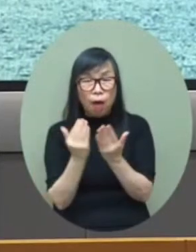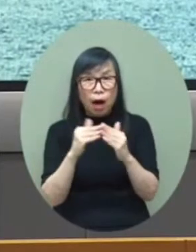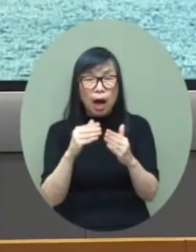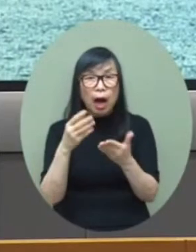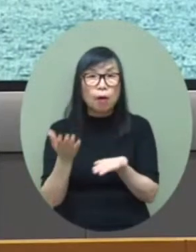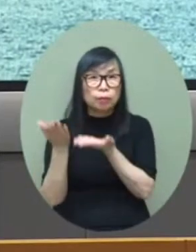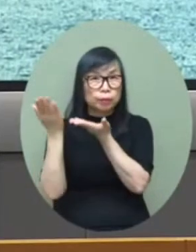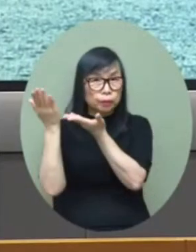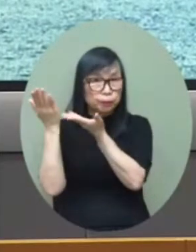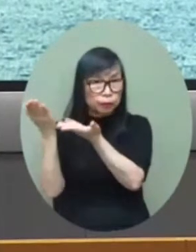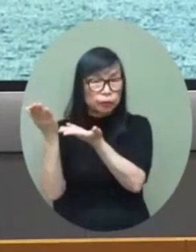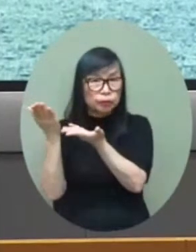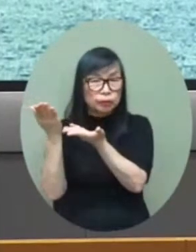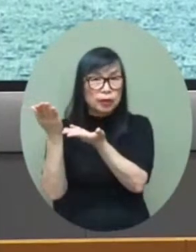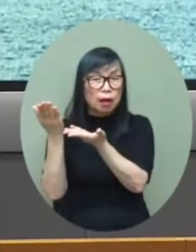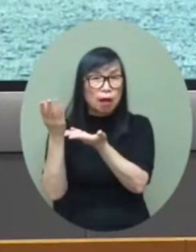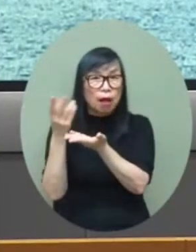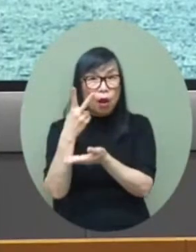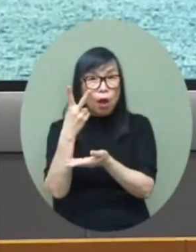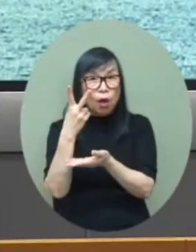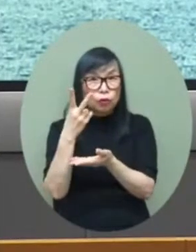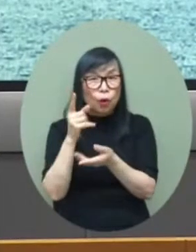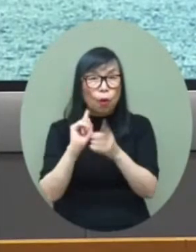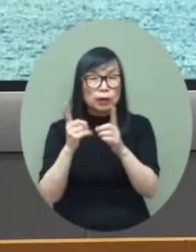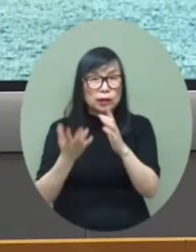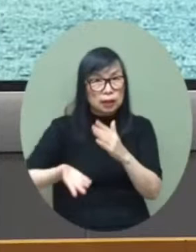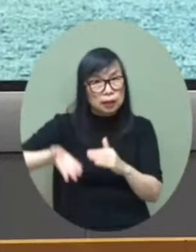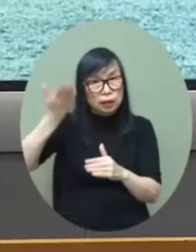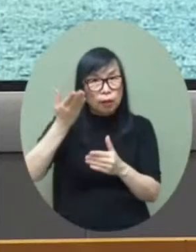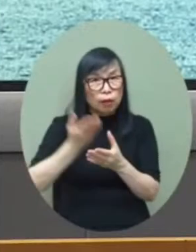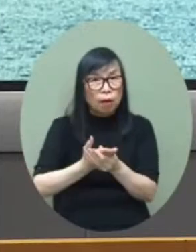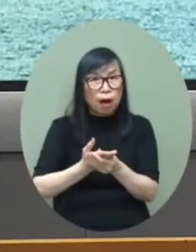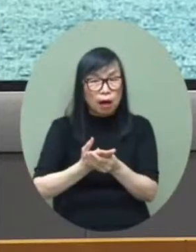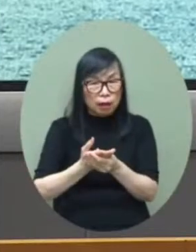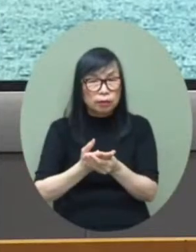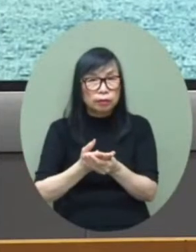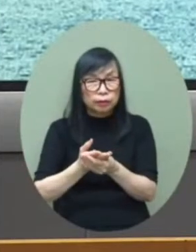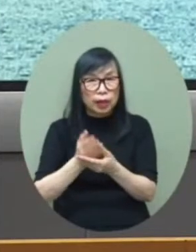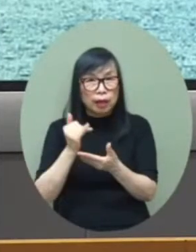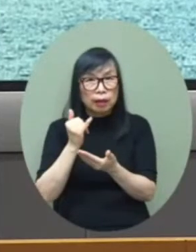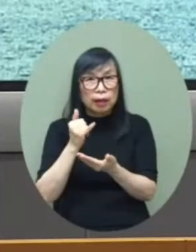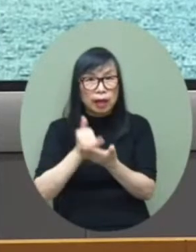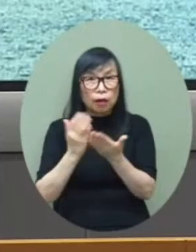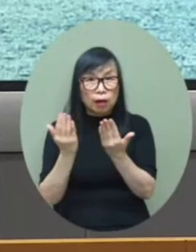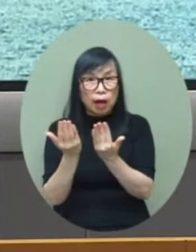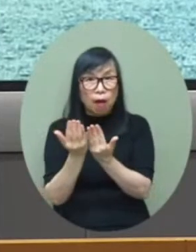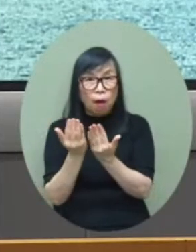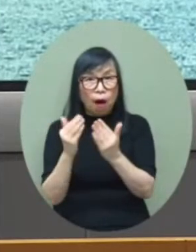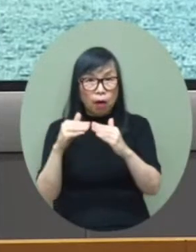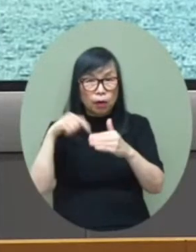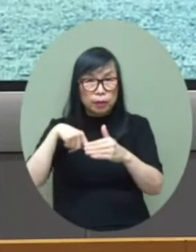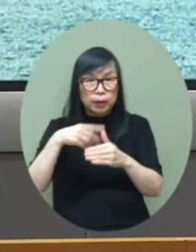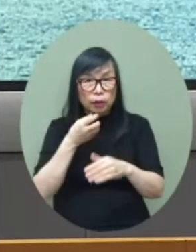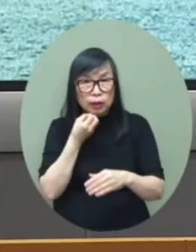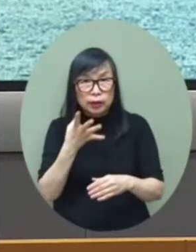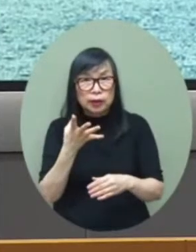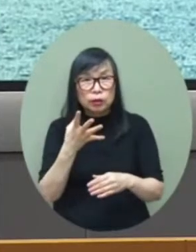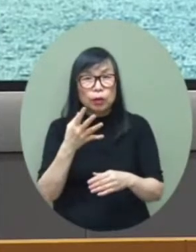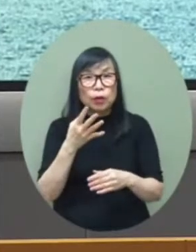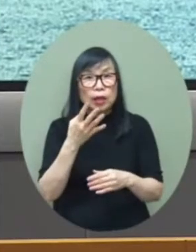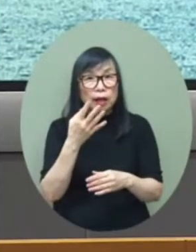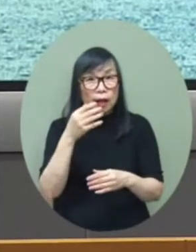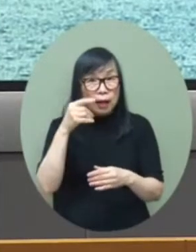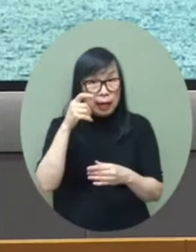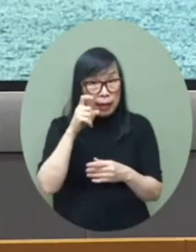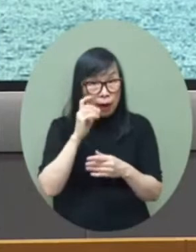148 schools reported more than 2 cases or above to us in the same school. We